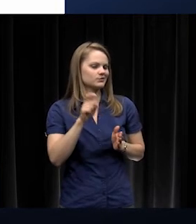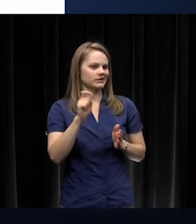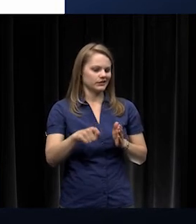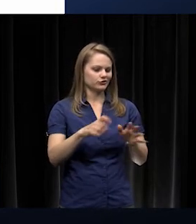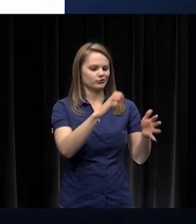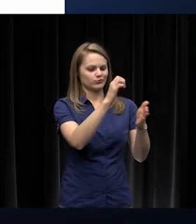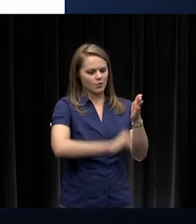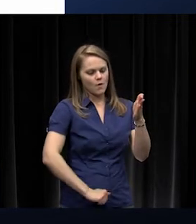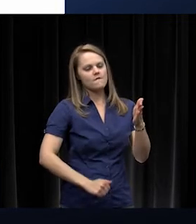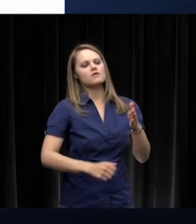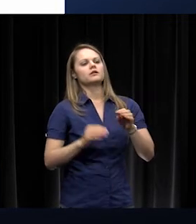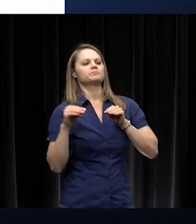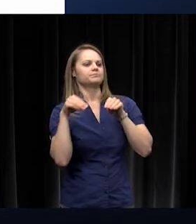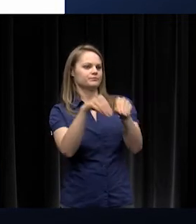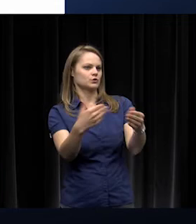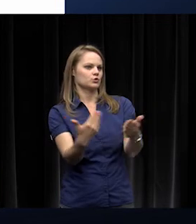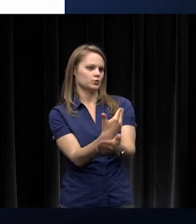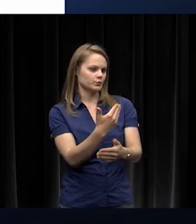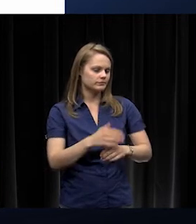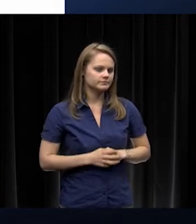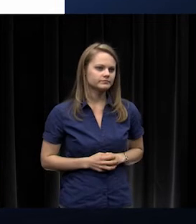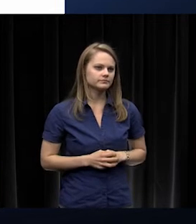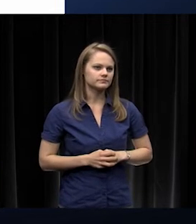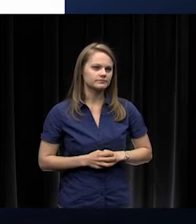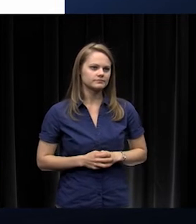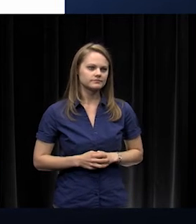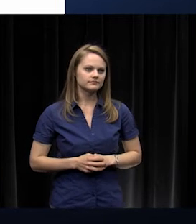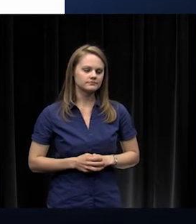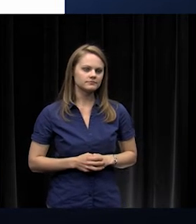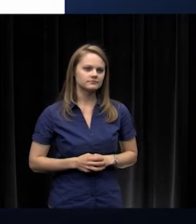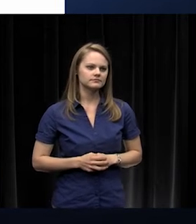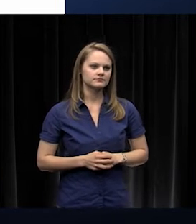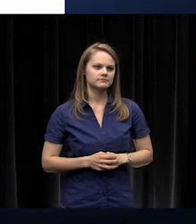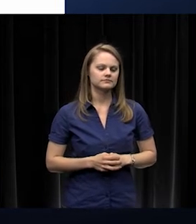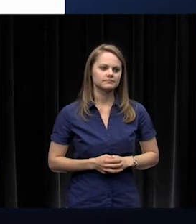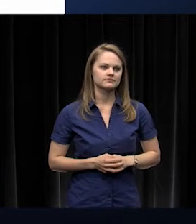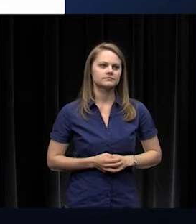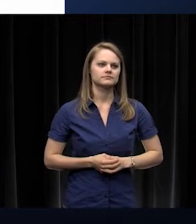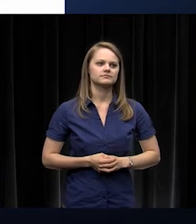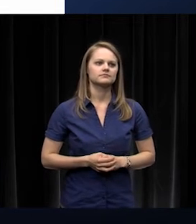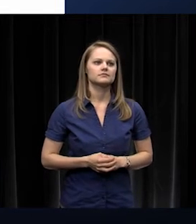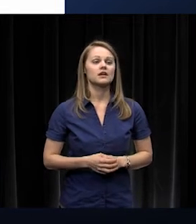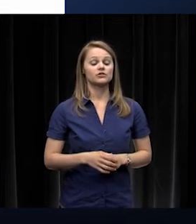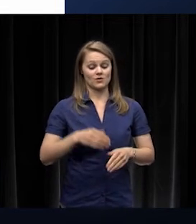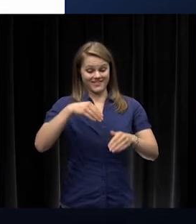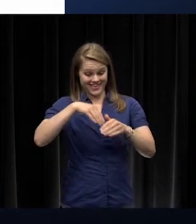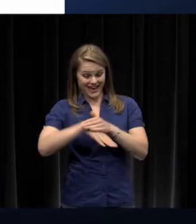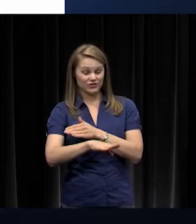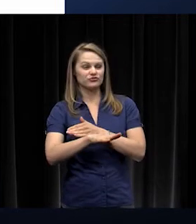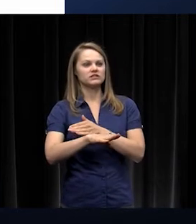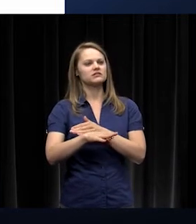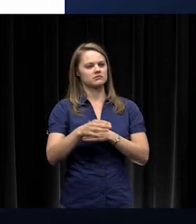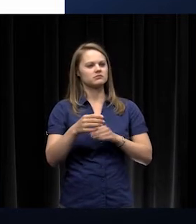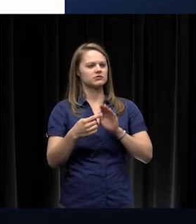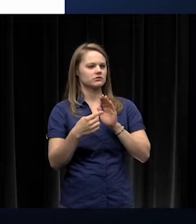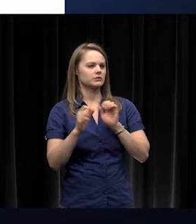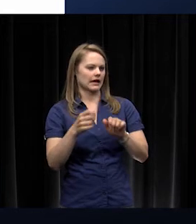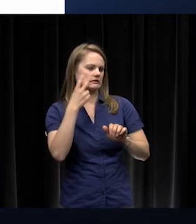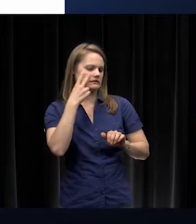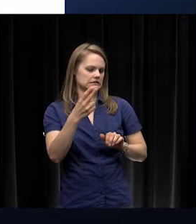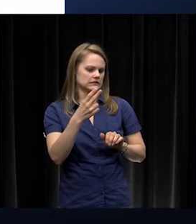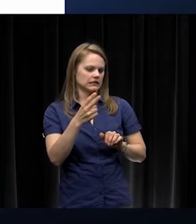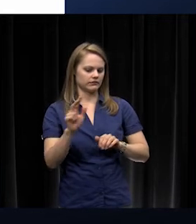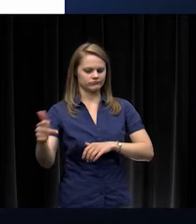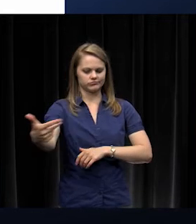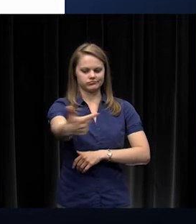So our main entrance to the facility will be internal to our site, and I kind of showed that there with the roundabout, kind of similar to the same layout that's there now, and we'll